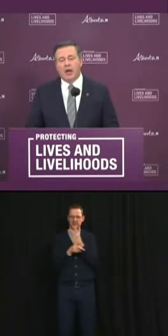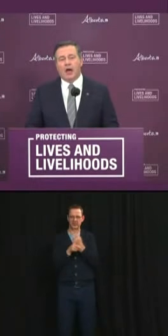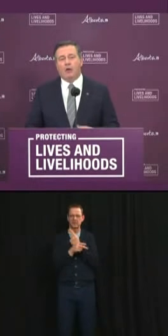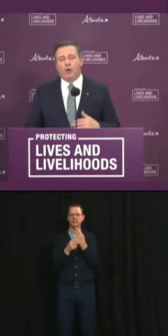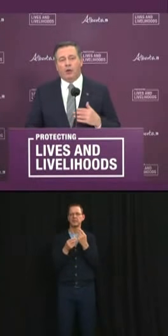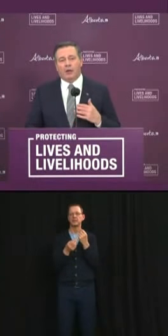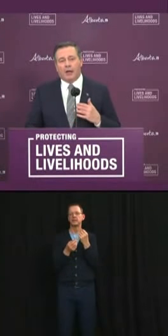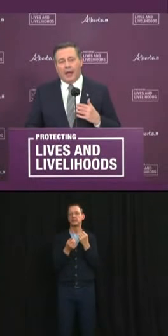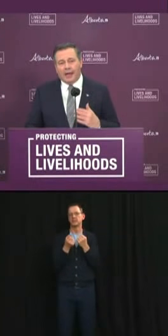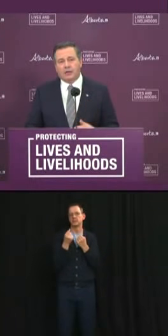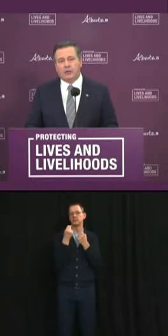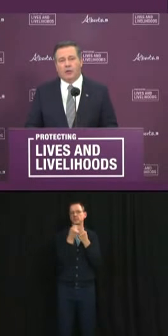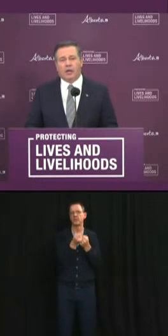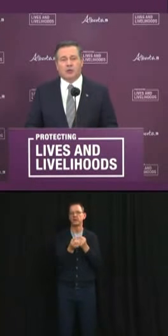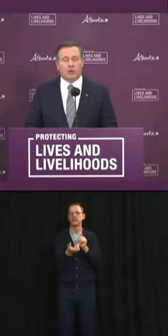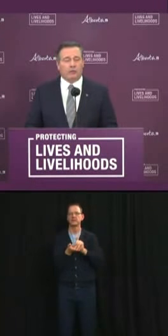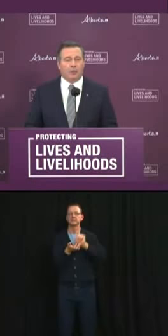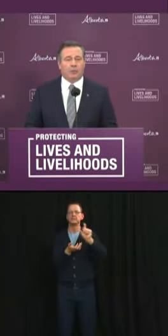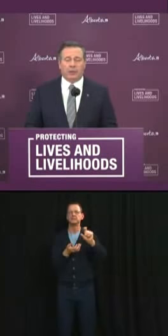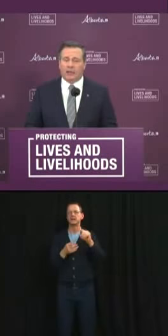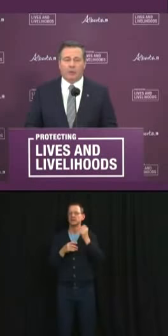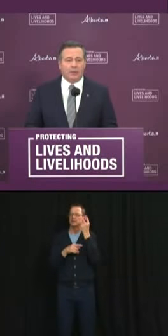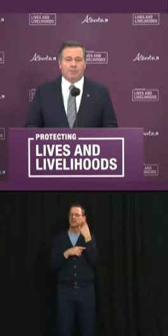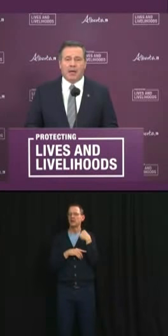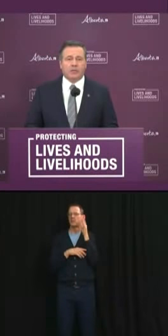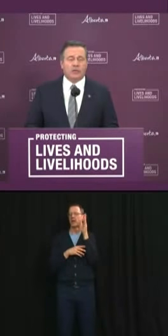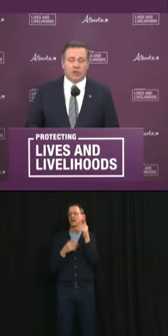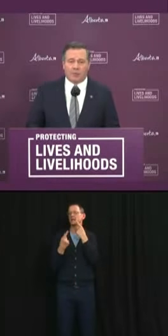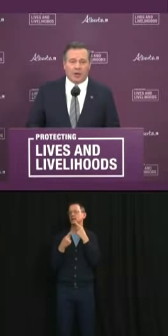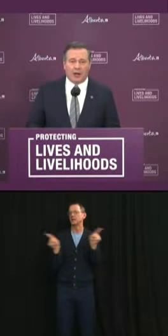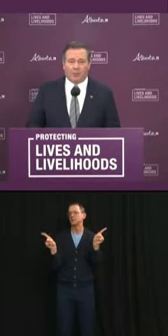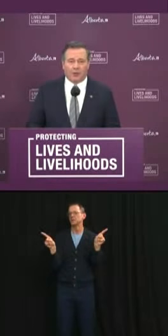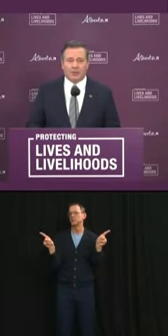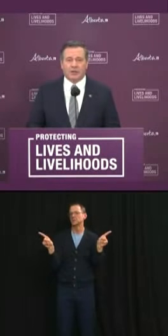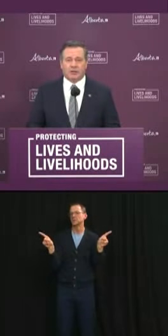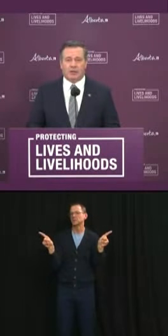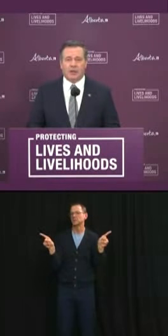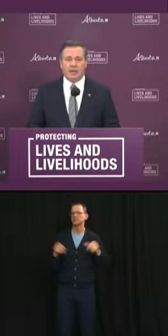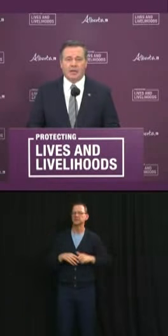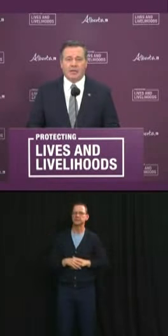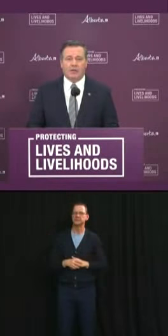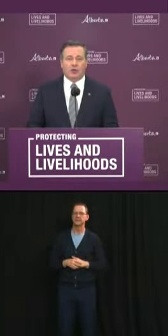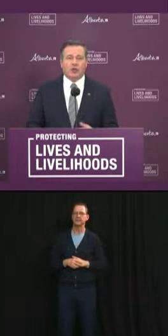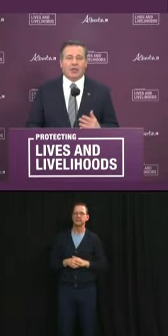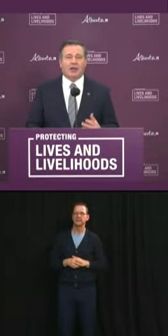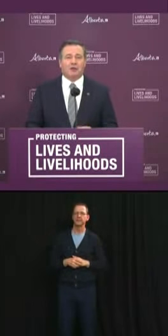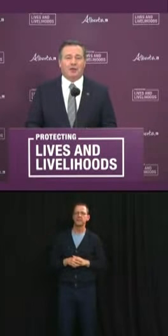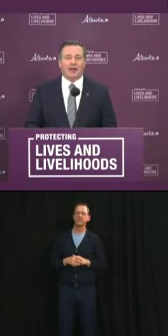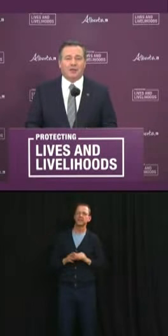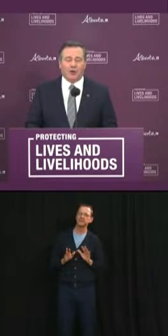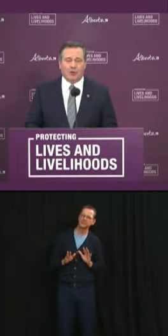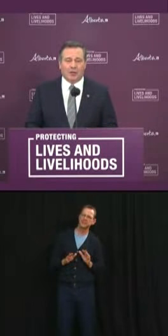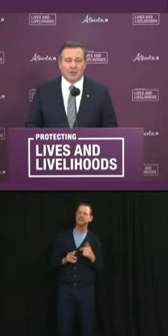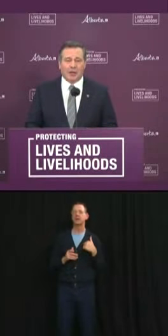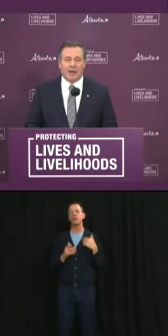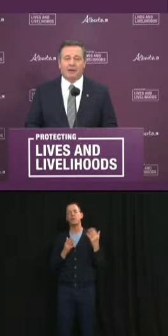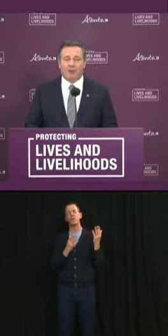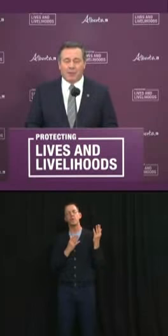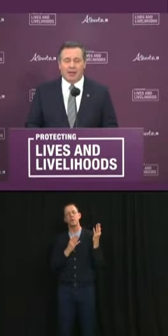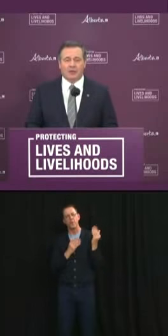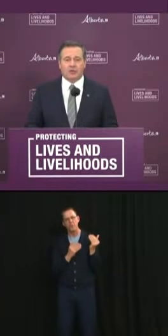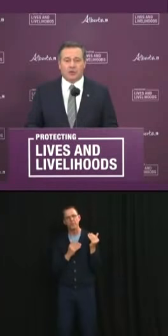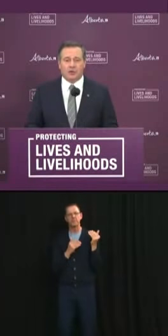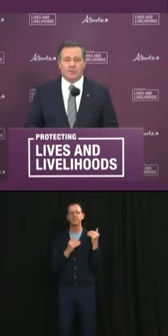weeks, we'll head into what I truly believe will be the best summer in Alberta's history. If we just get through the next few weeks,